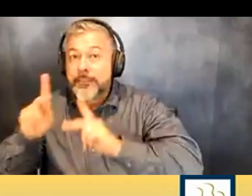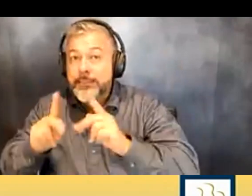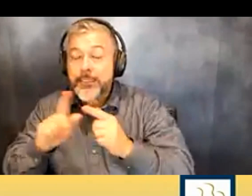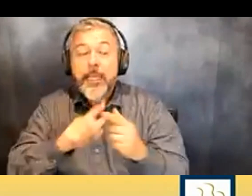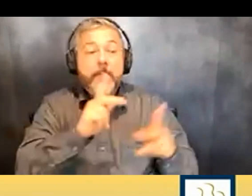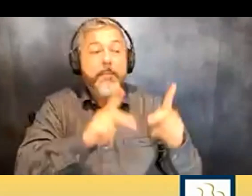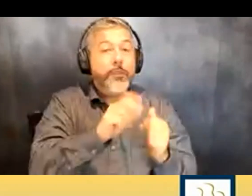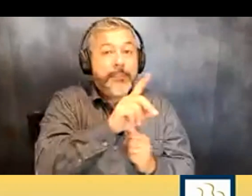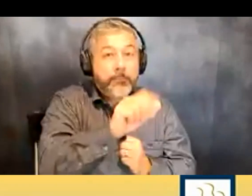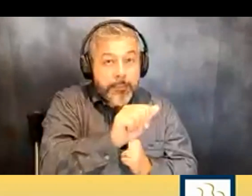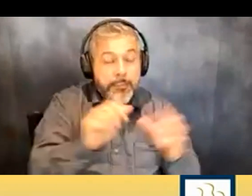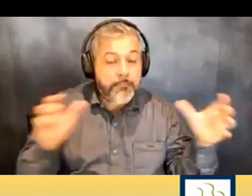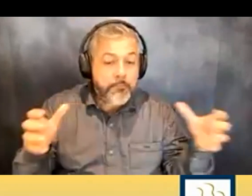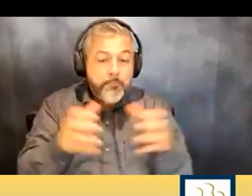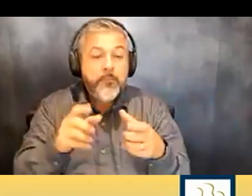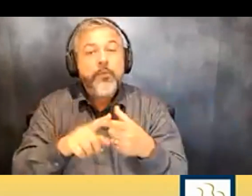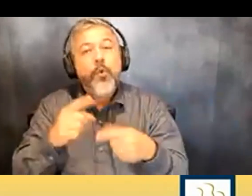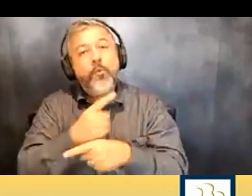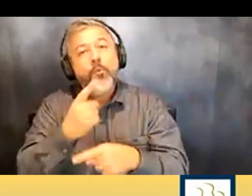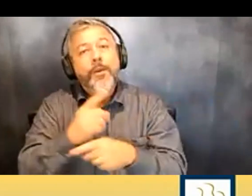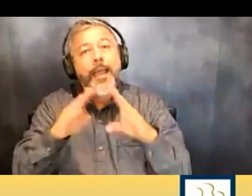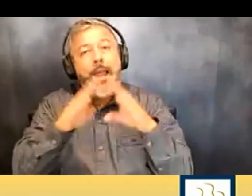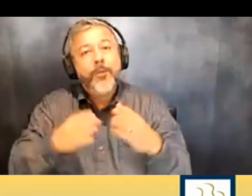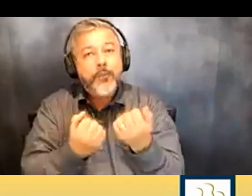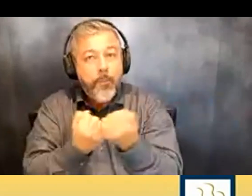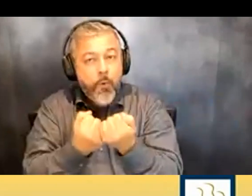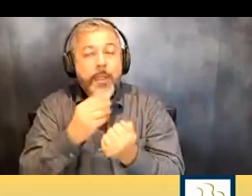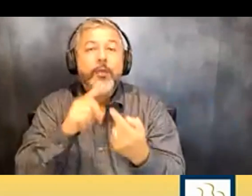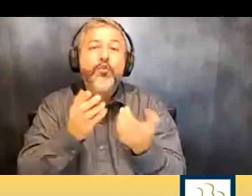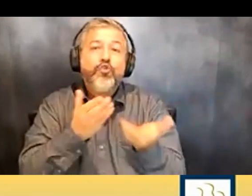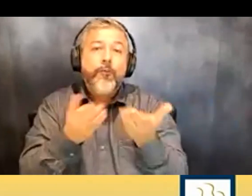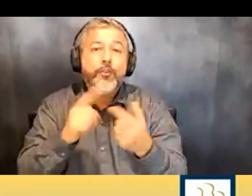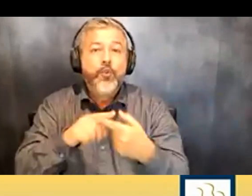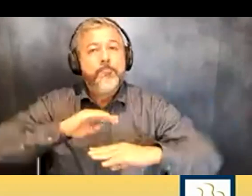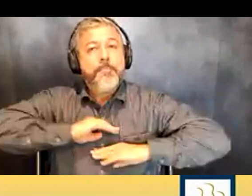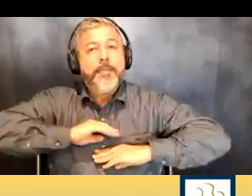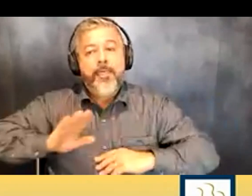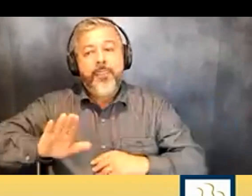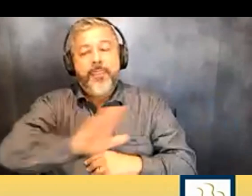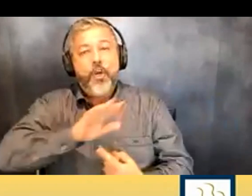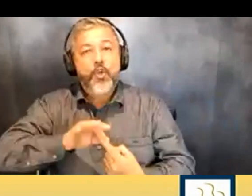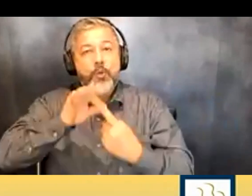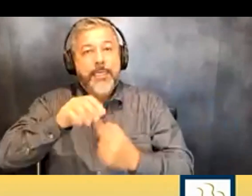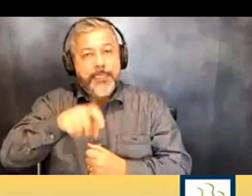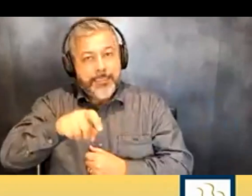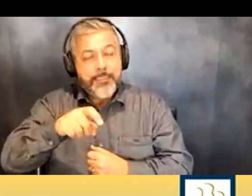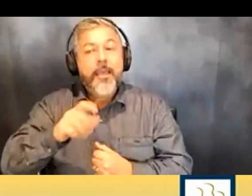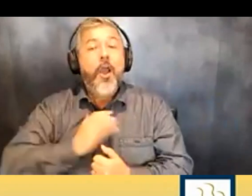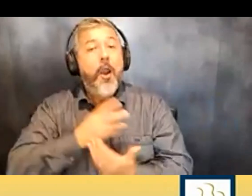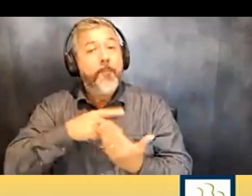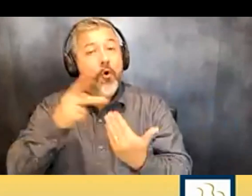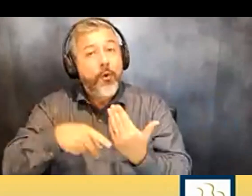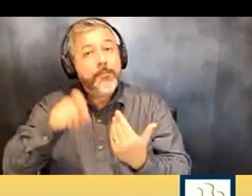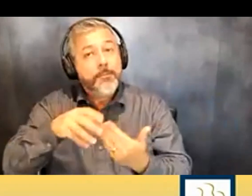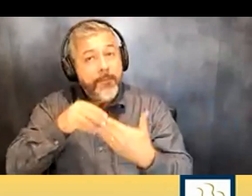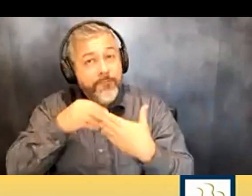disability to appropriate housing supports and to services that fit their unique needs. We think our programs need to be flexible so